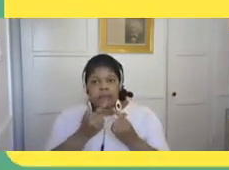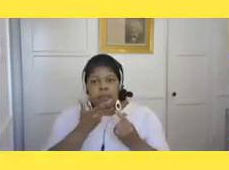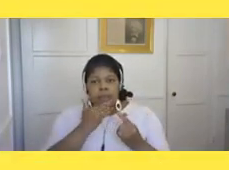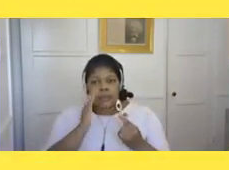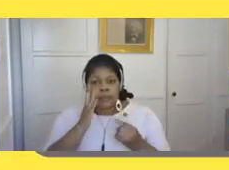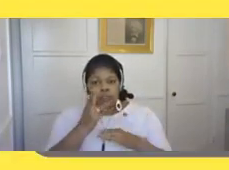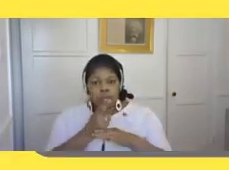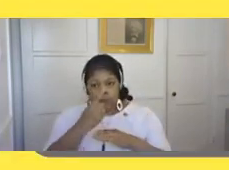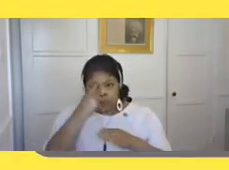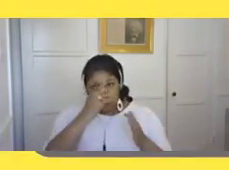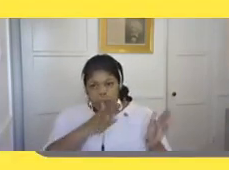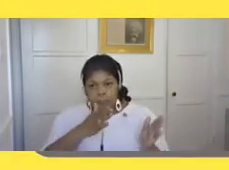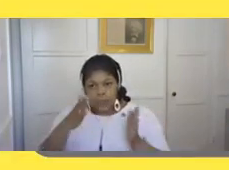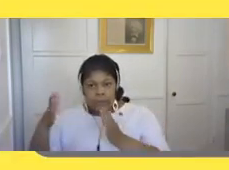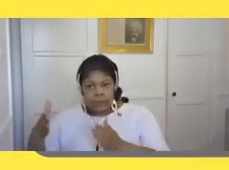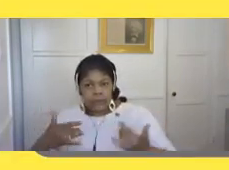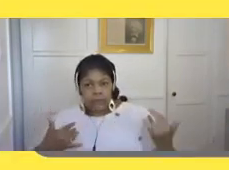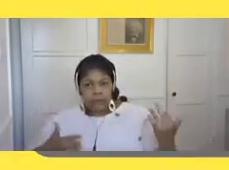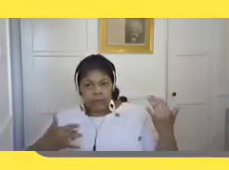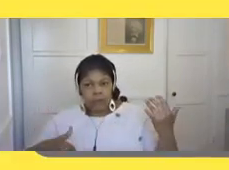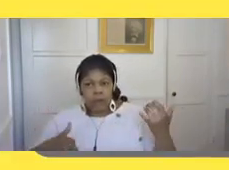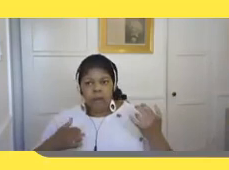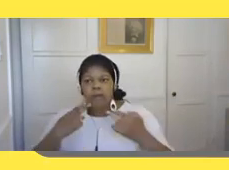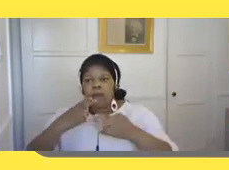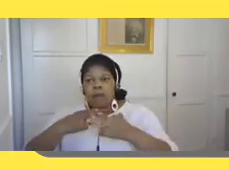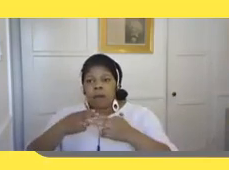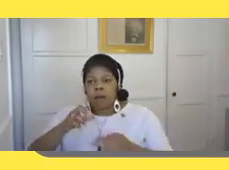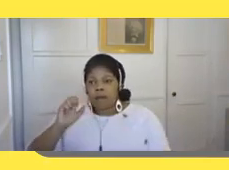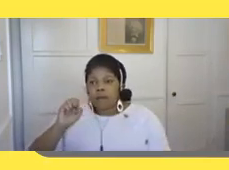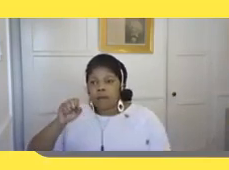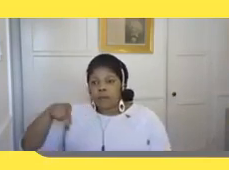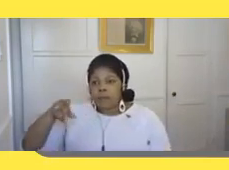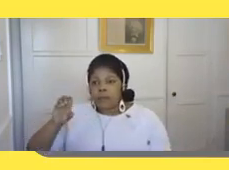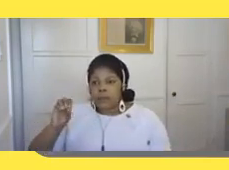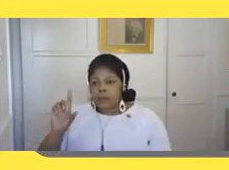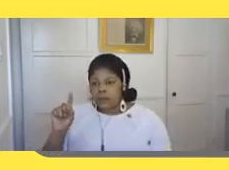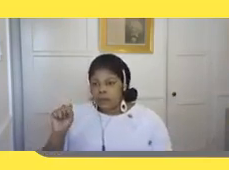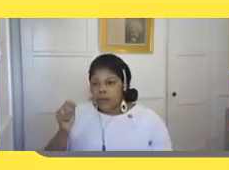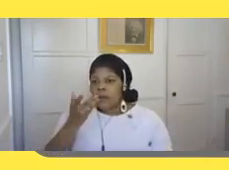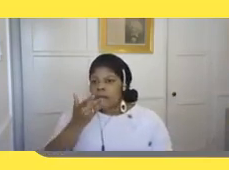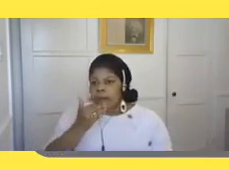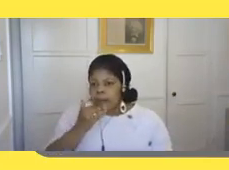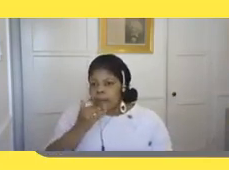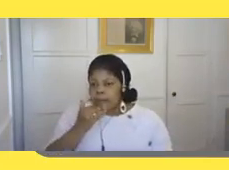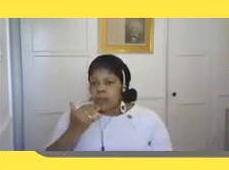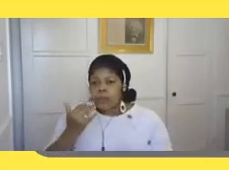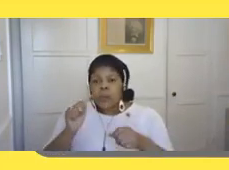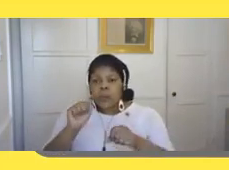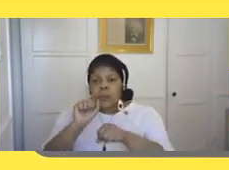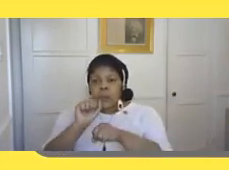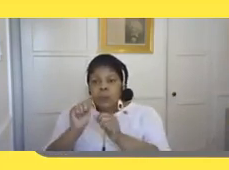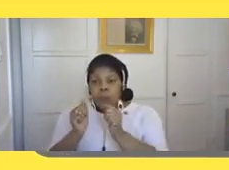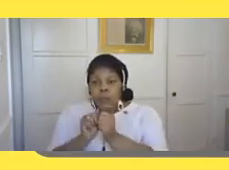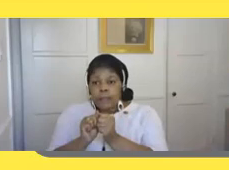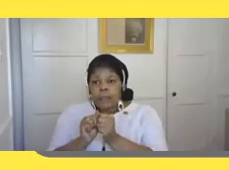are what are called spot colors. Spot colors in the printing industry are known as